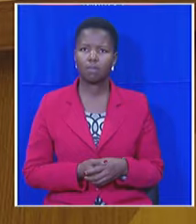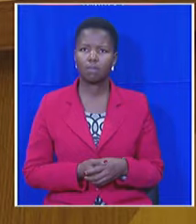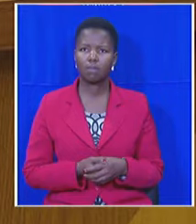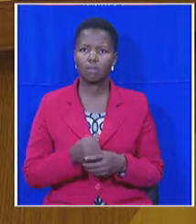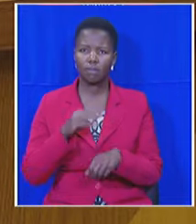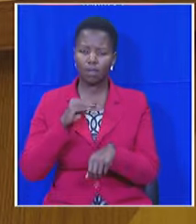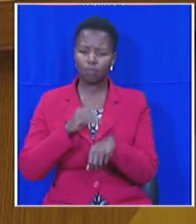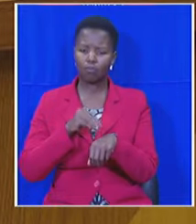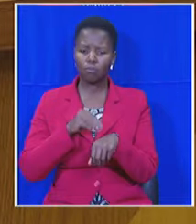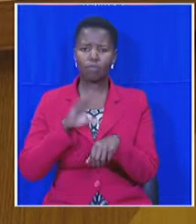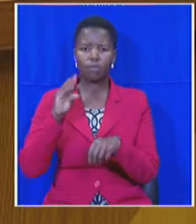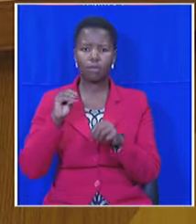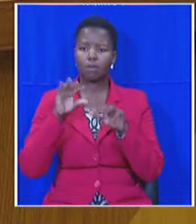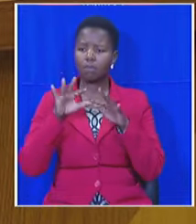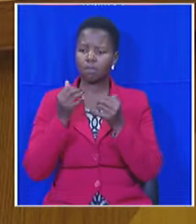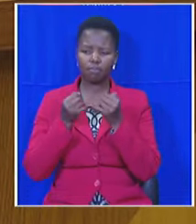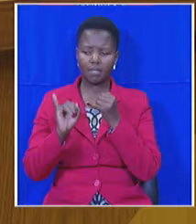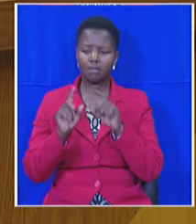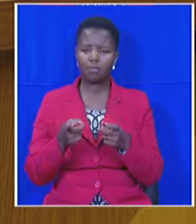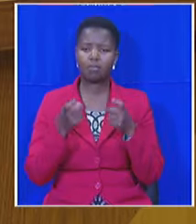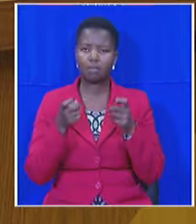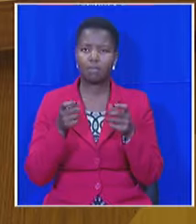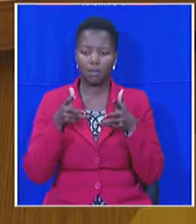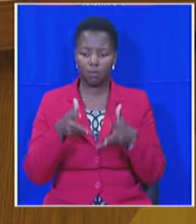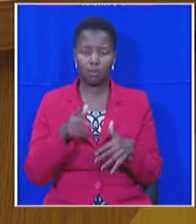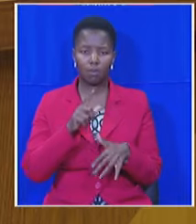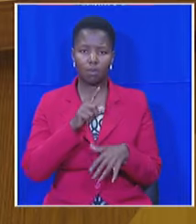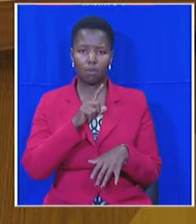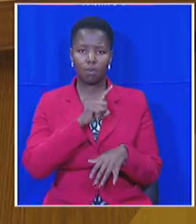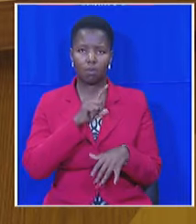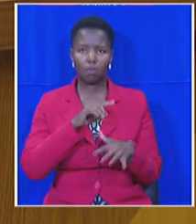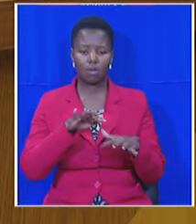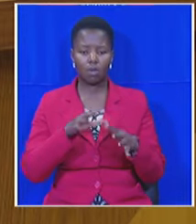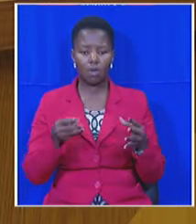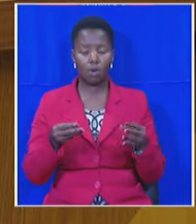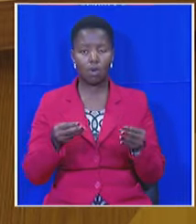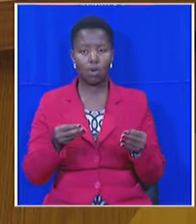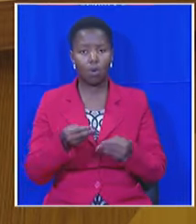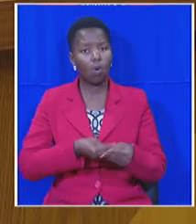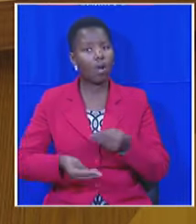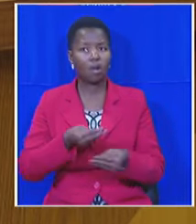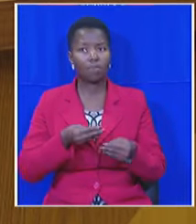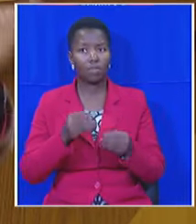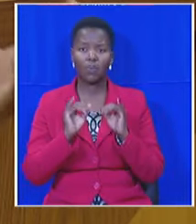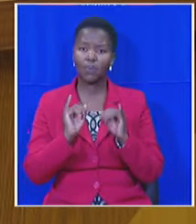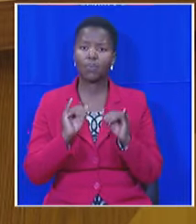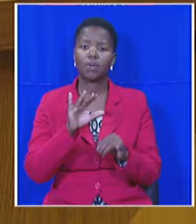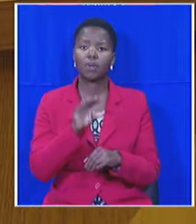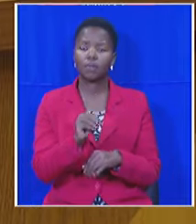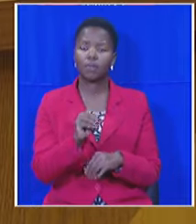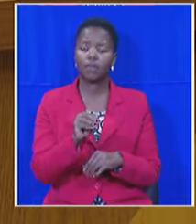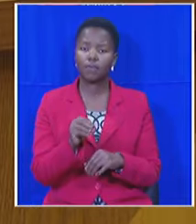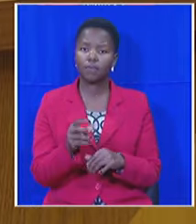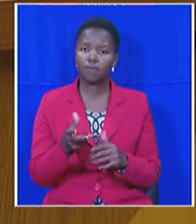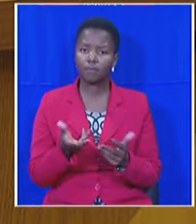ama CPA awasebenzi because kunomkhonyovu omningi. The budget allocated for it's not used accordingly. There are no